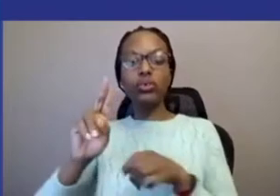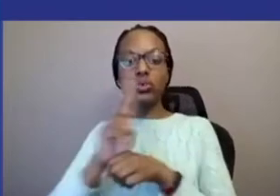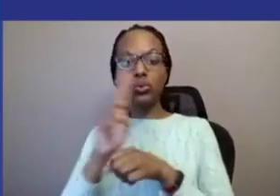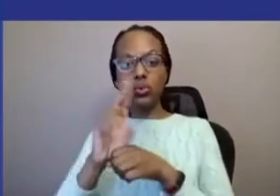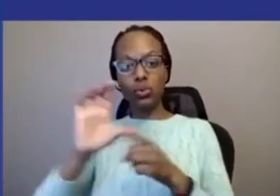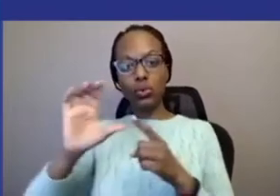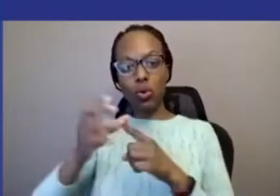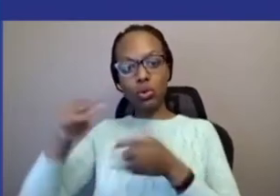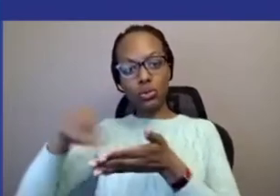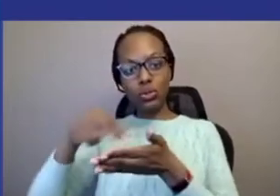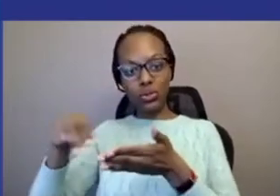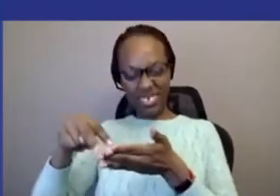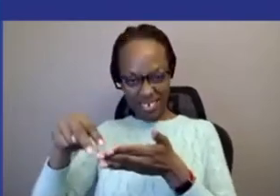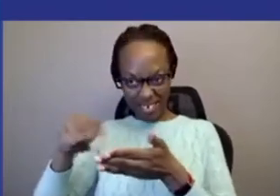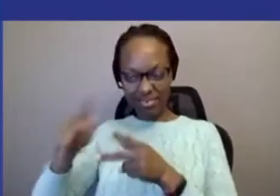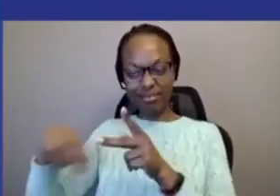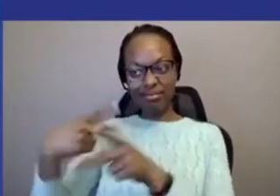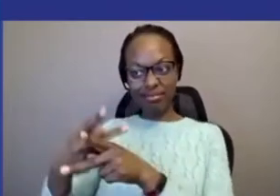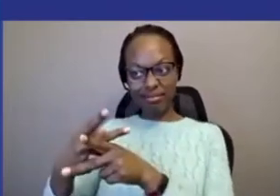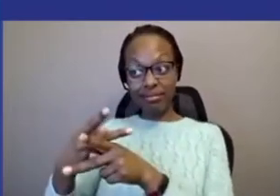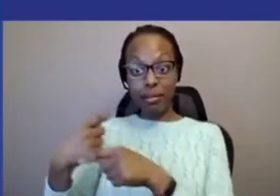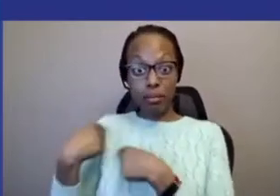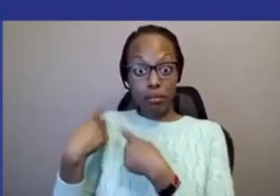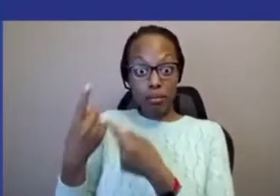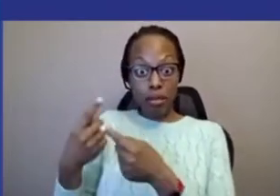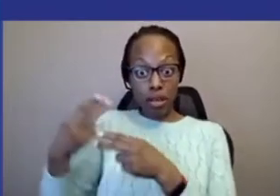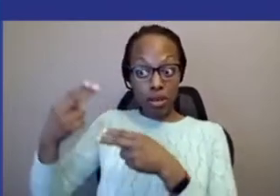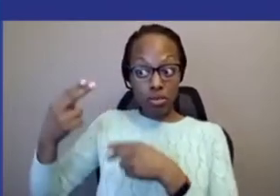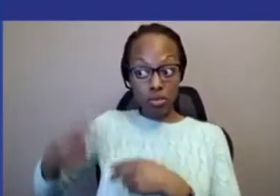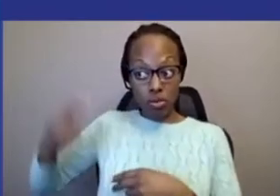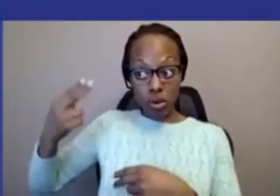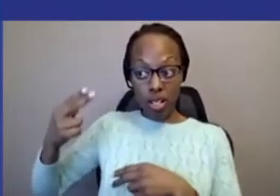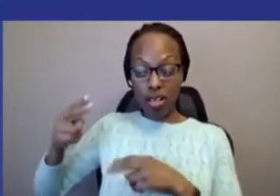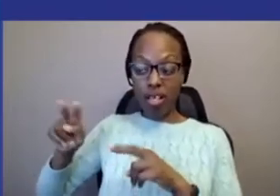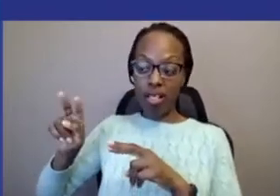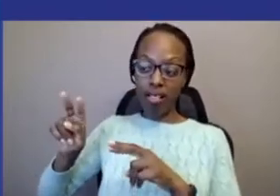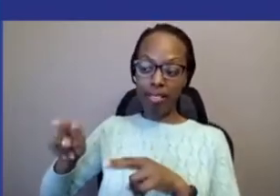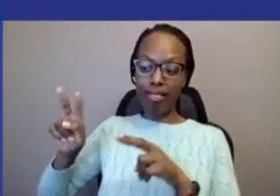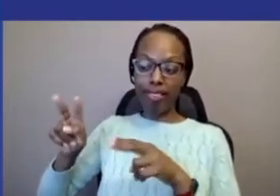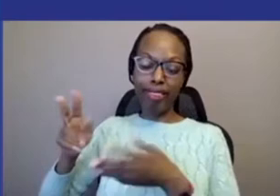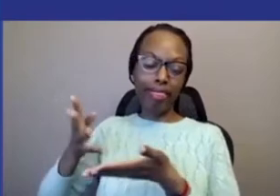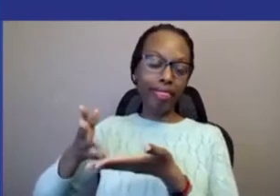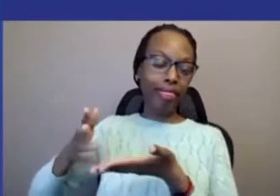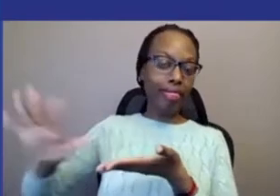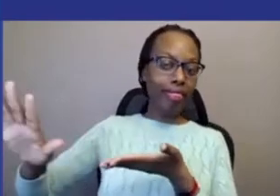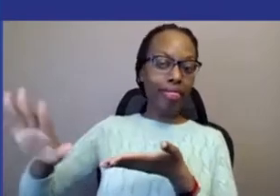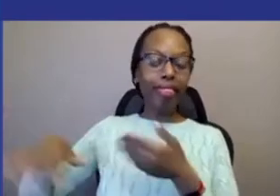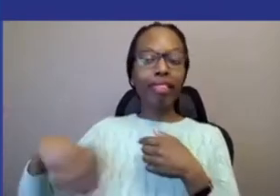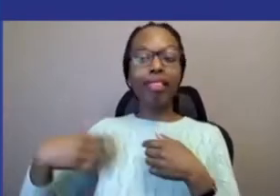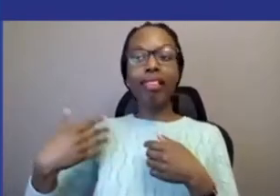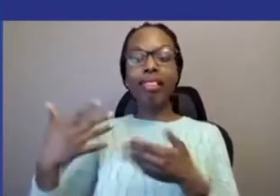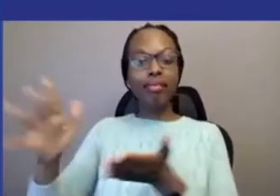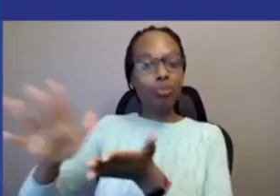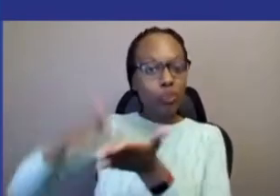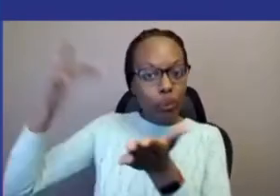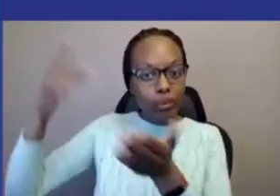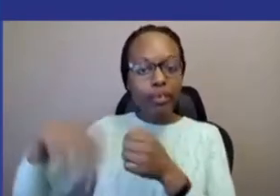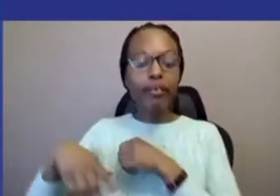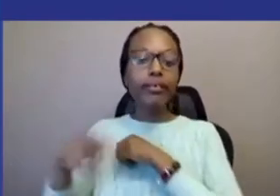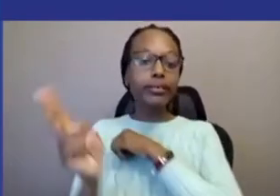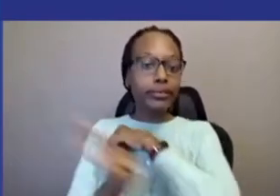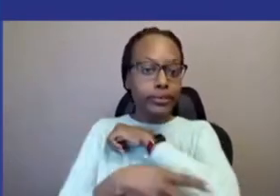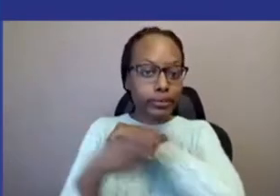been historically marginalized, other, exoticized, miscoded, and appropriated. For